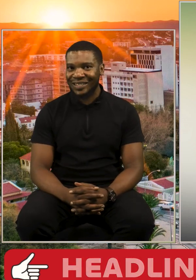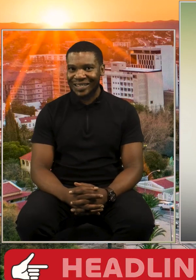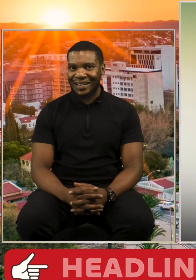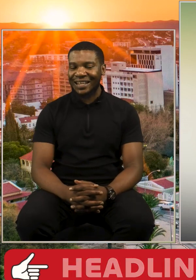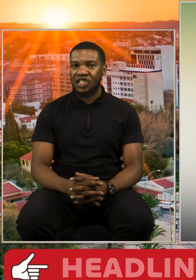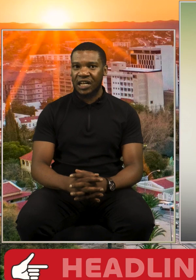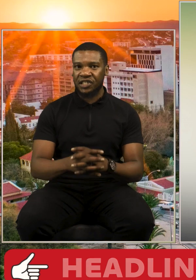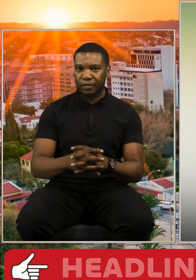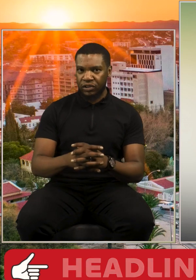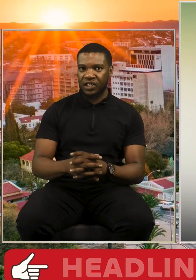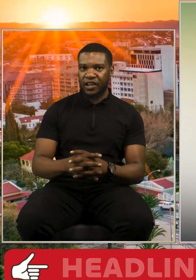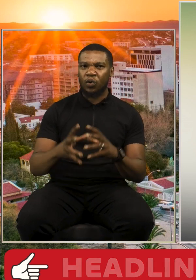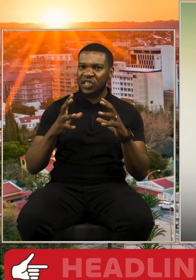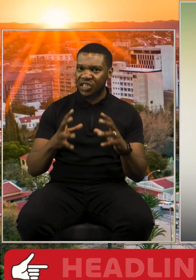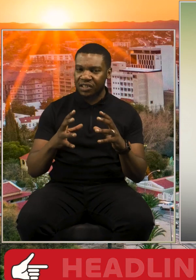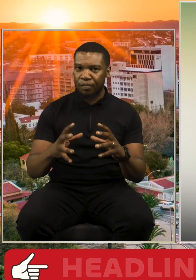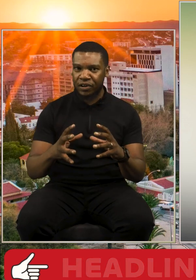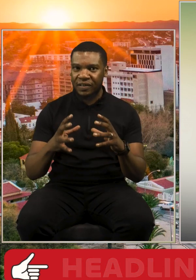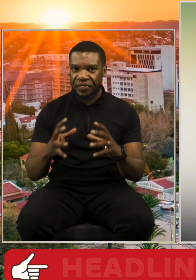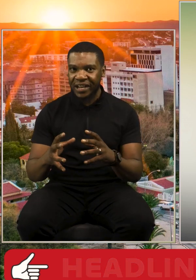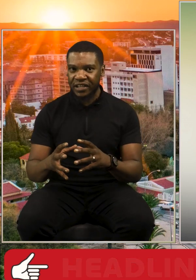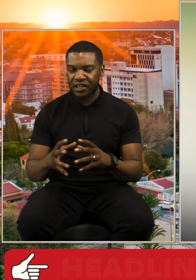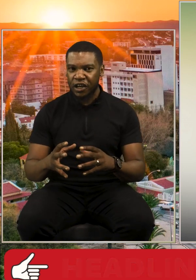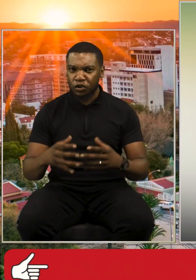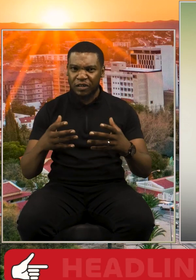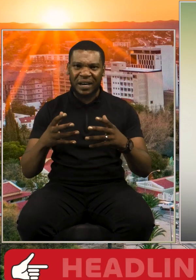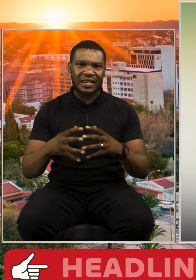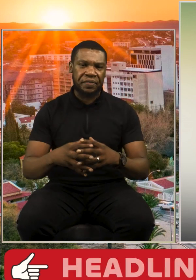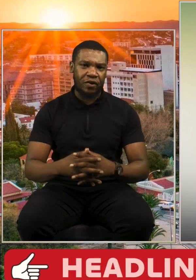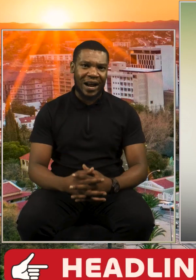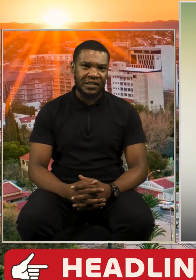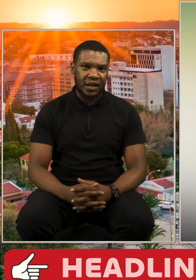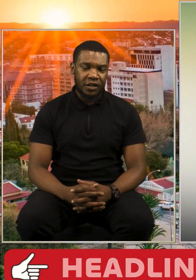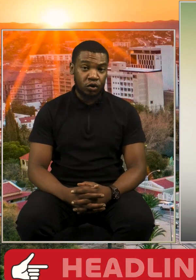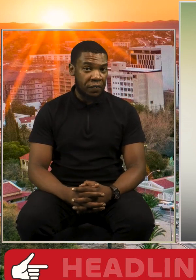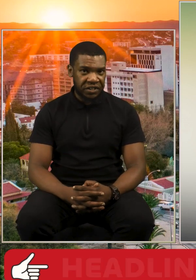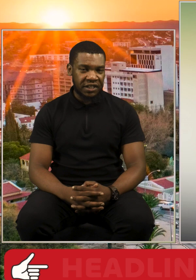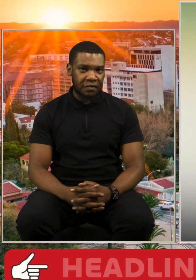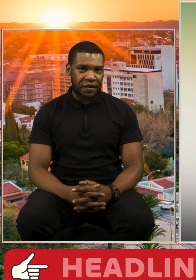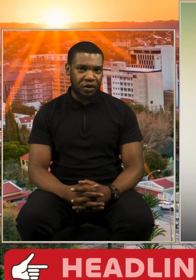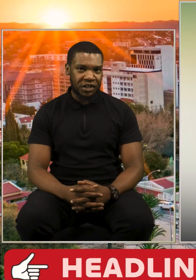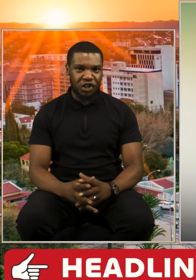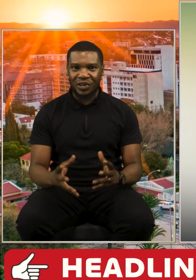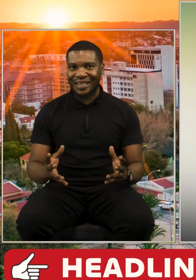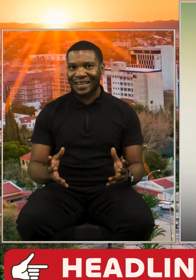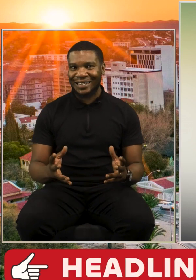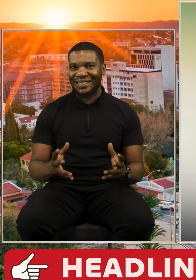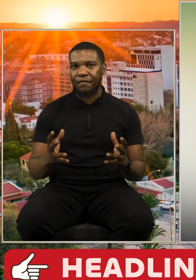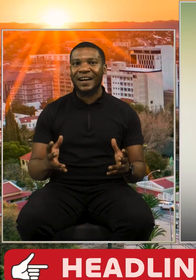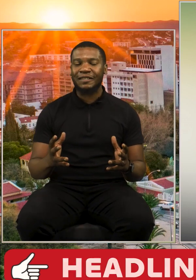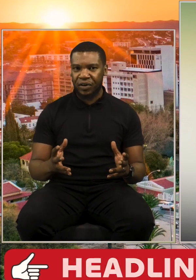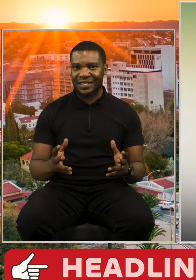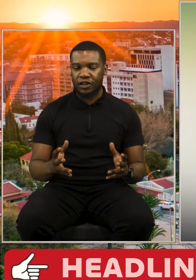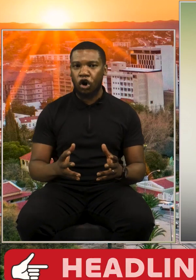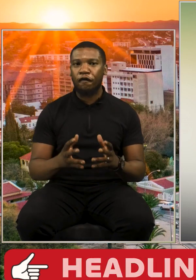ICJ decided that Judge Sebutinde was just the person they needed to spice up their ranks. So on the 6th of February, she was elected as the